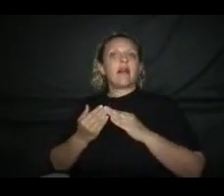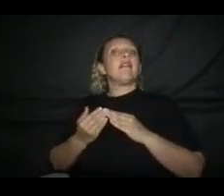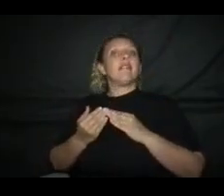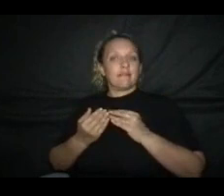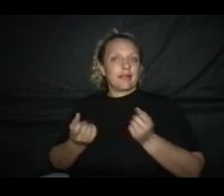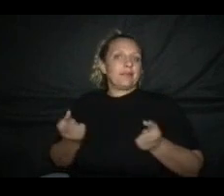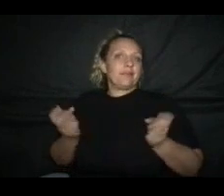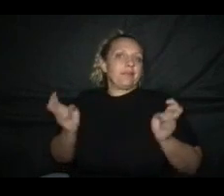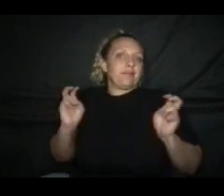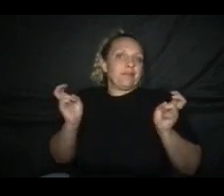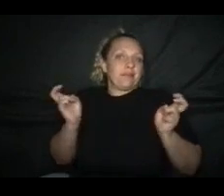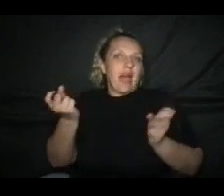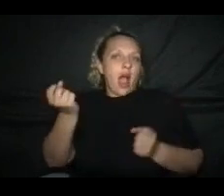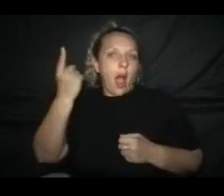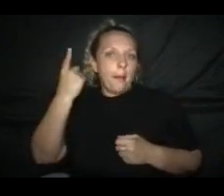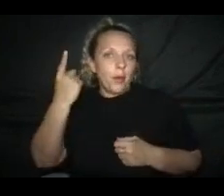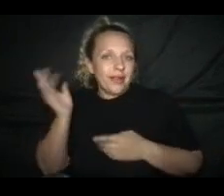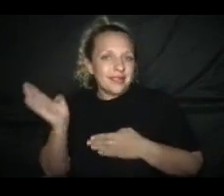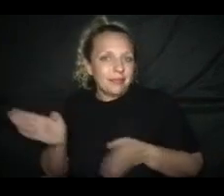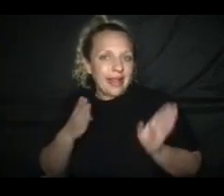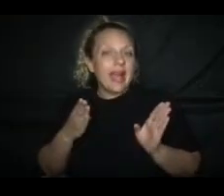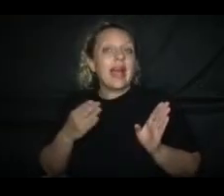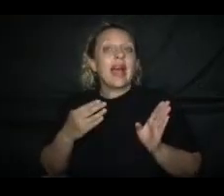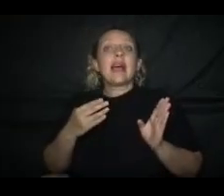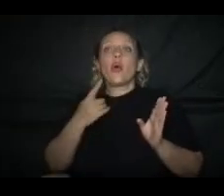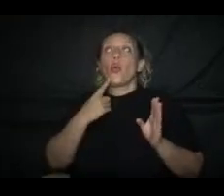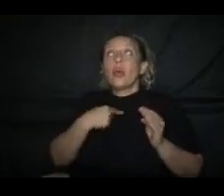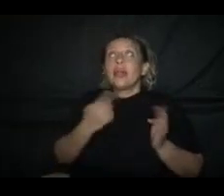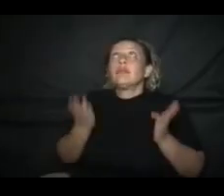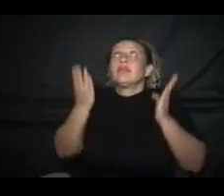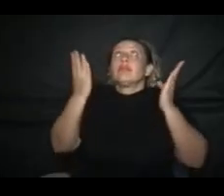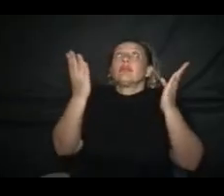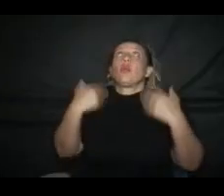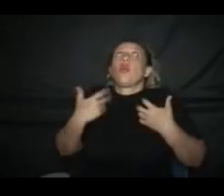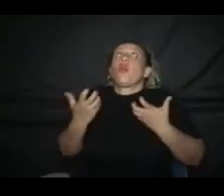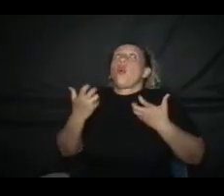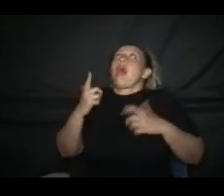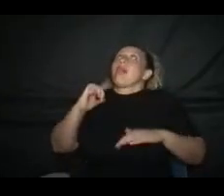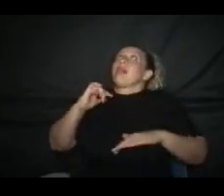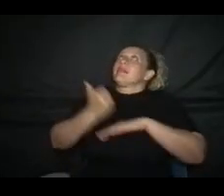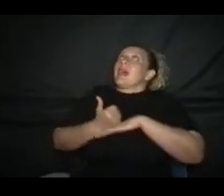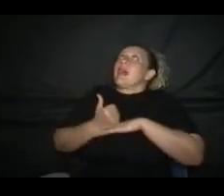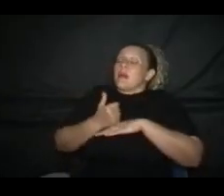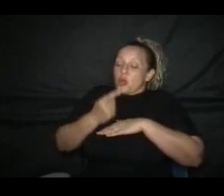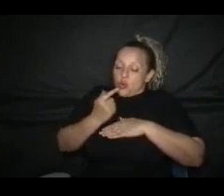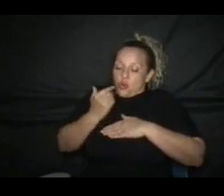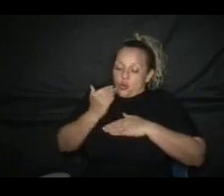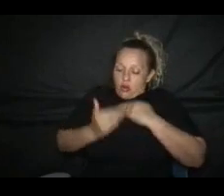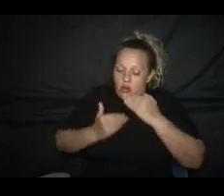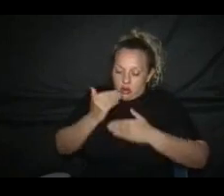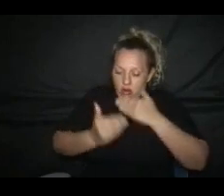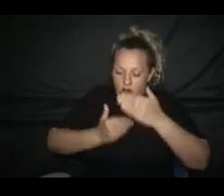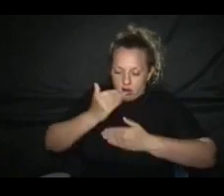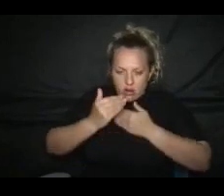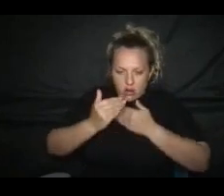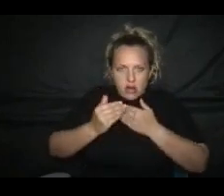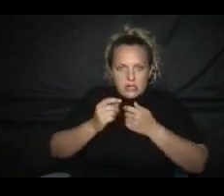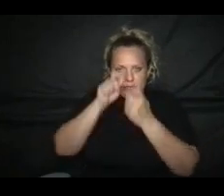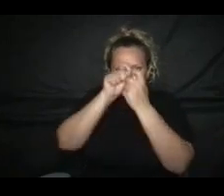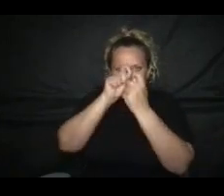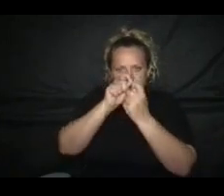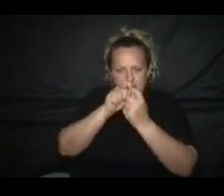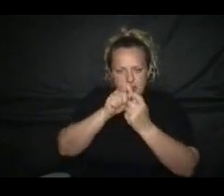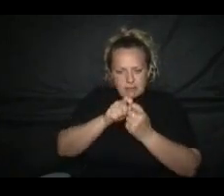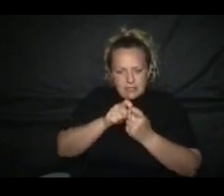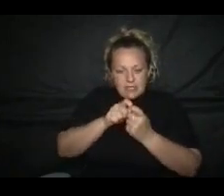states this is where the city wants to go to. And then as you go along these corridors, and it would be a negotiation with